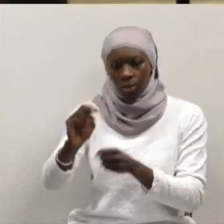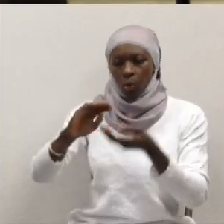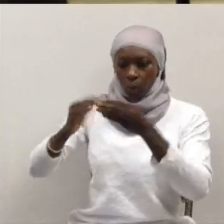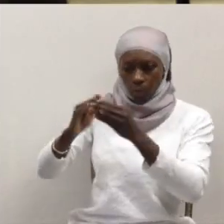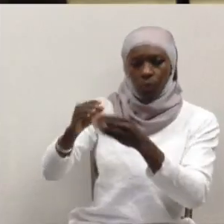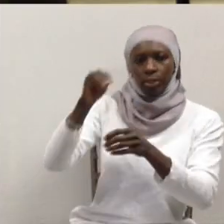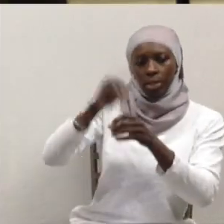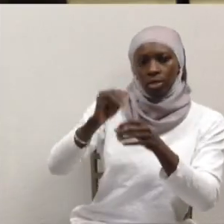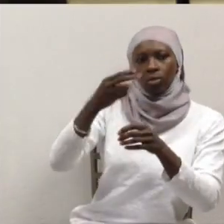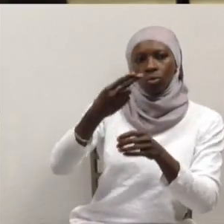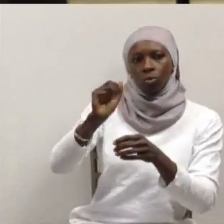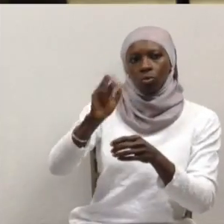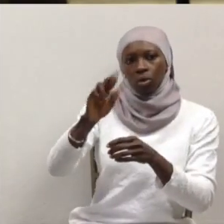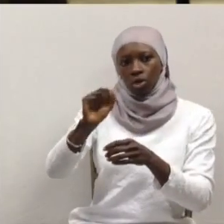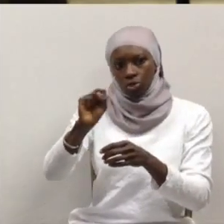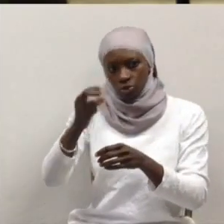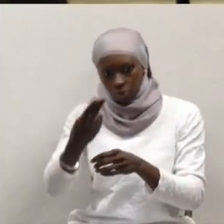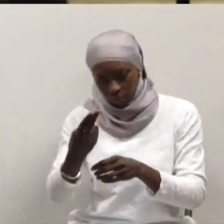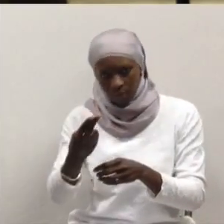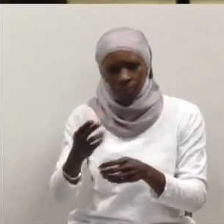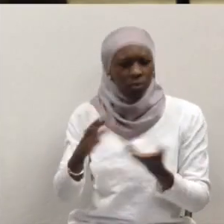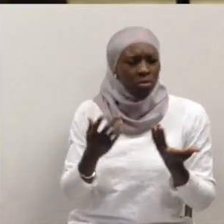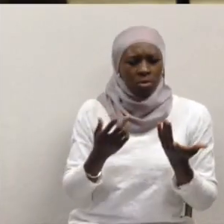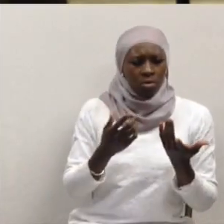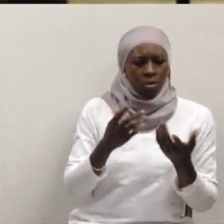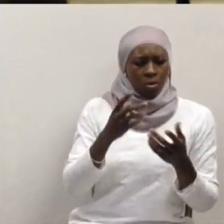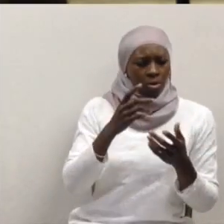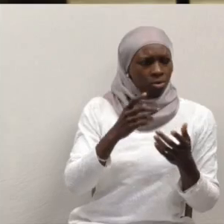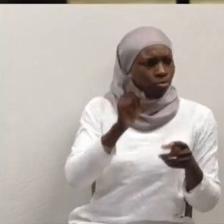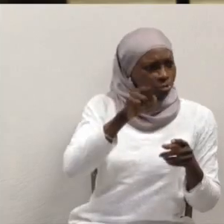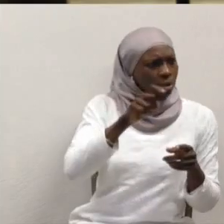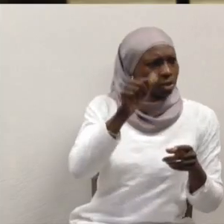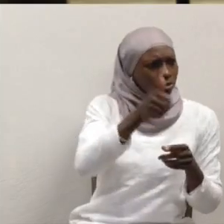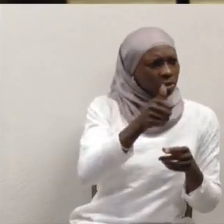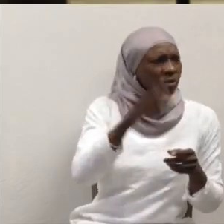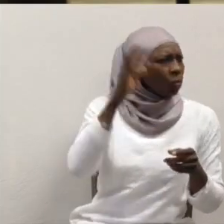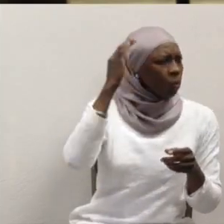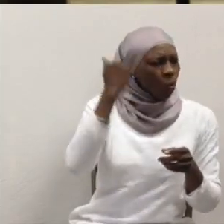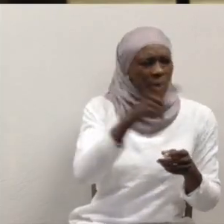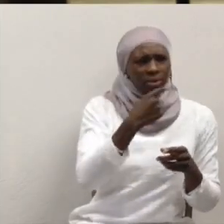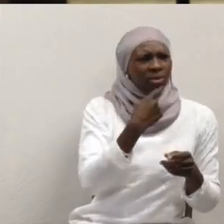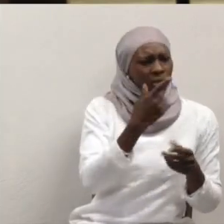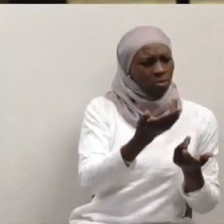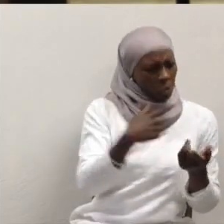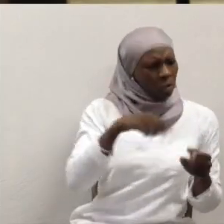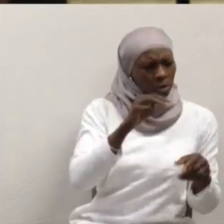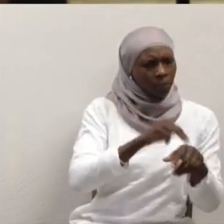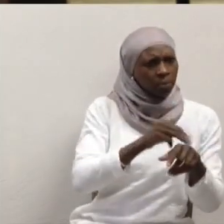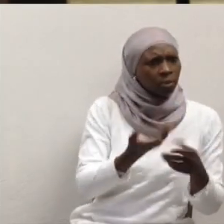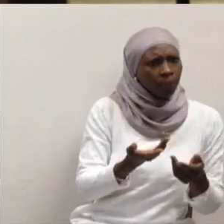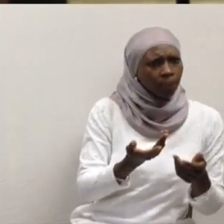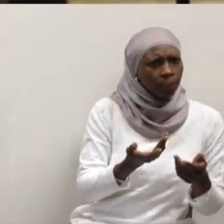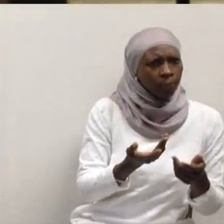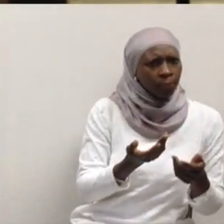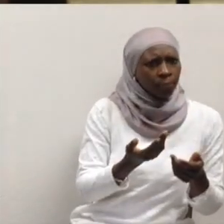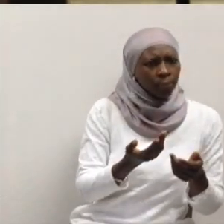One may wonder, why did they say they were Muslims anyway? They said they were Muslims because throughout the fights between the